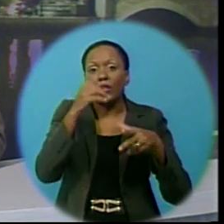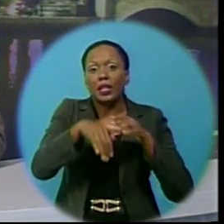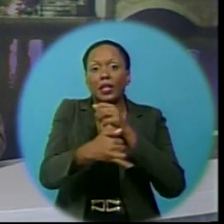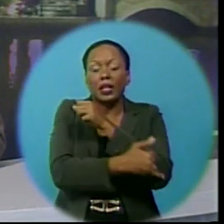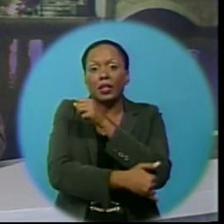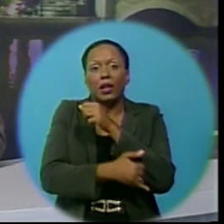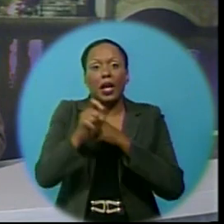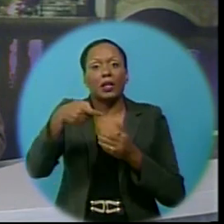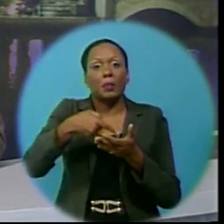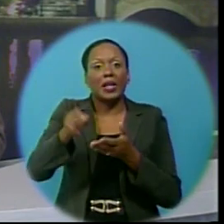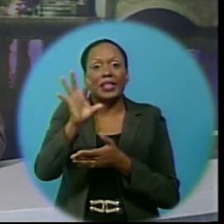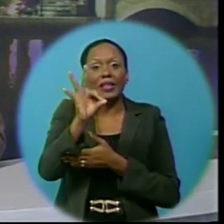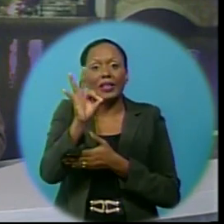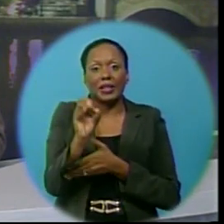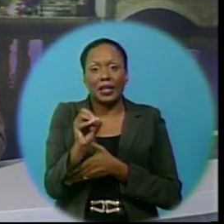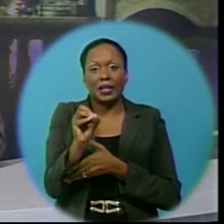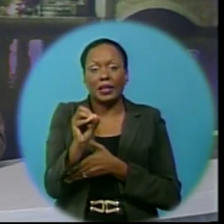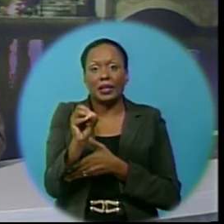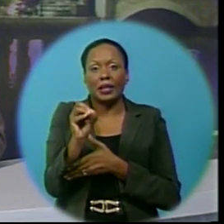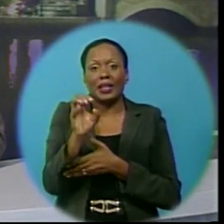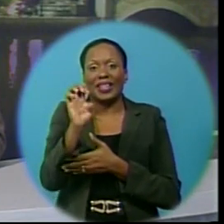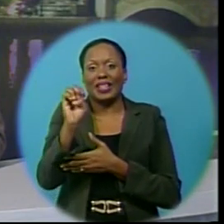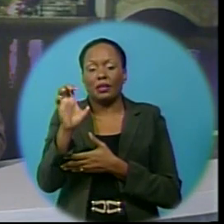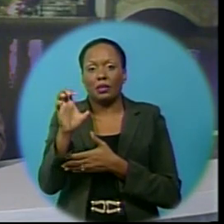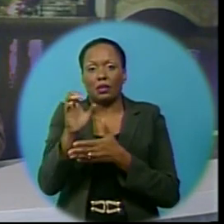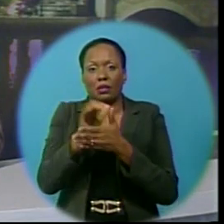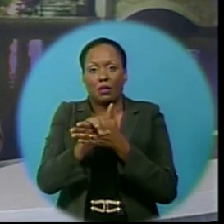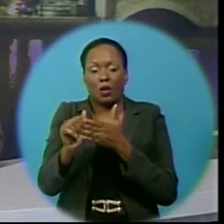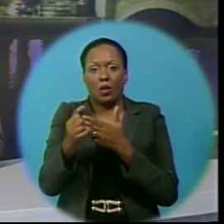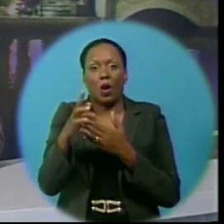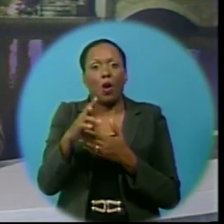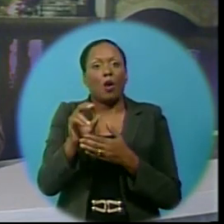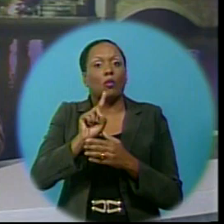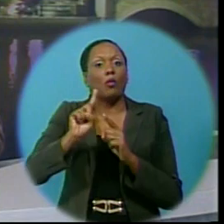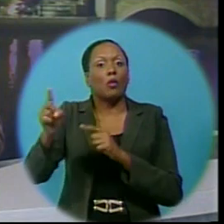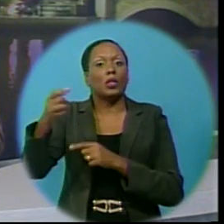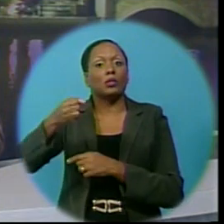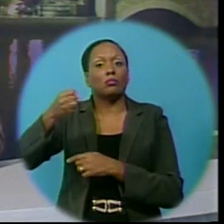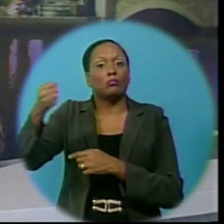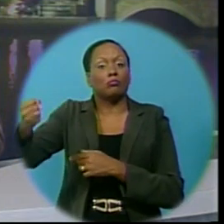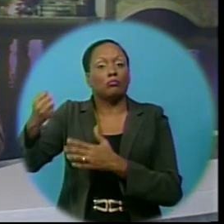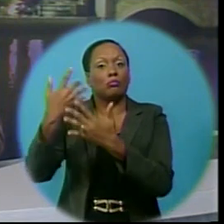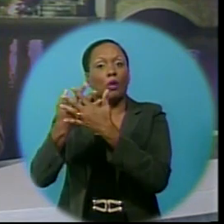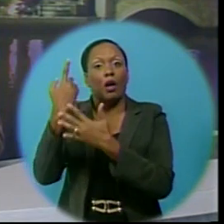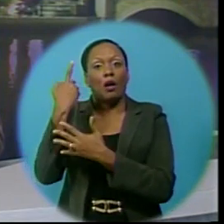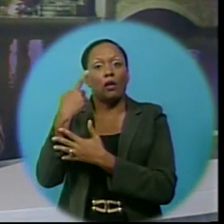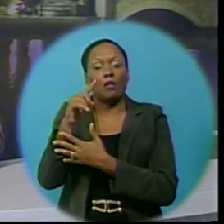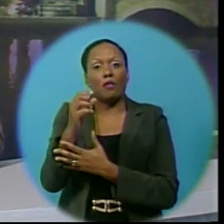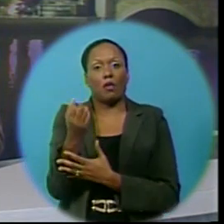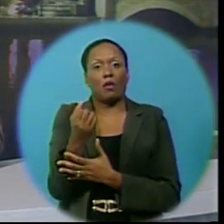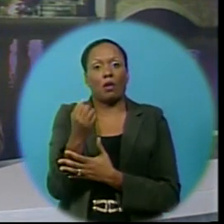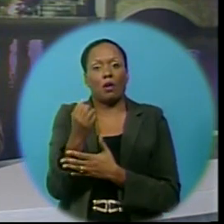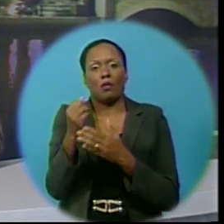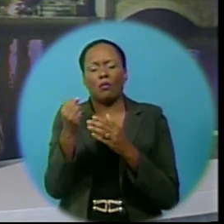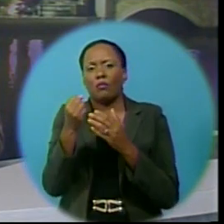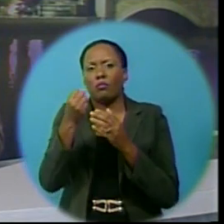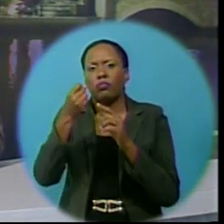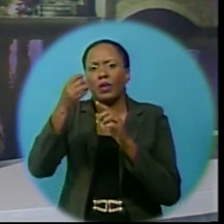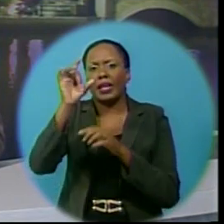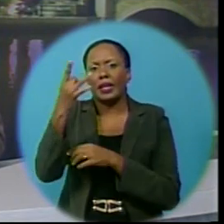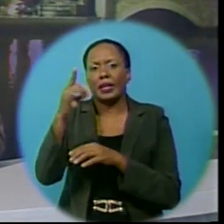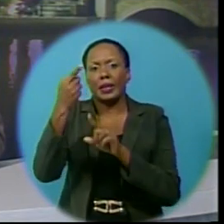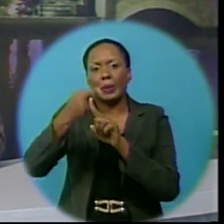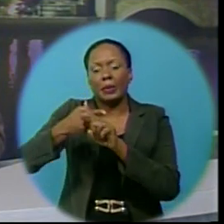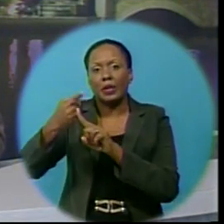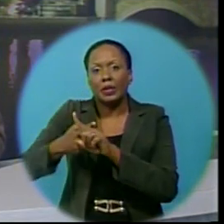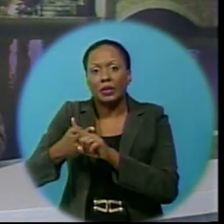EC dollars or spend 18 months in jail. The penalty for intent to transfer is 60,000 EC dollars or prison